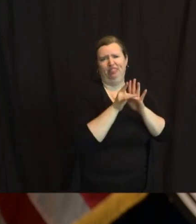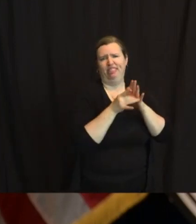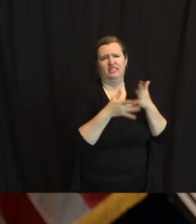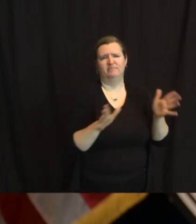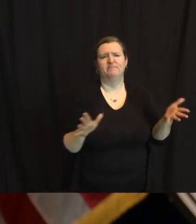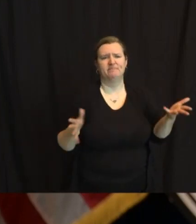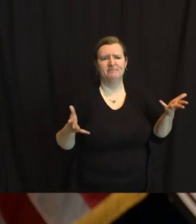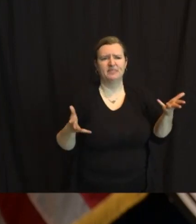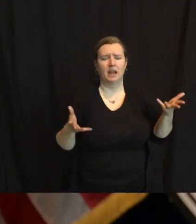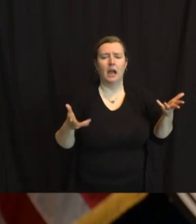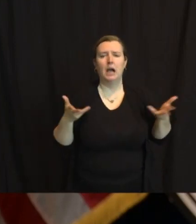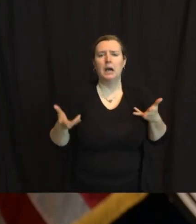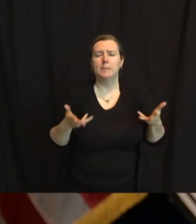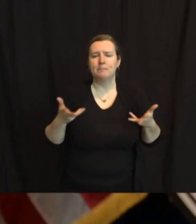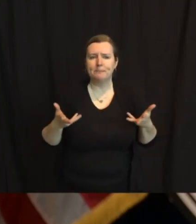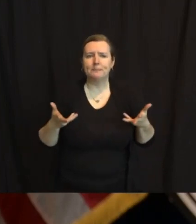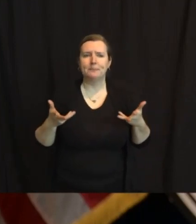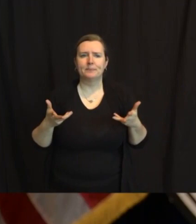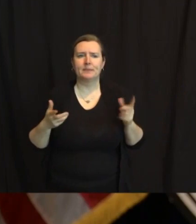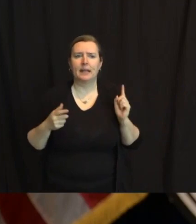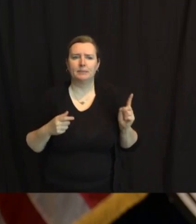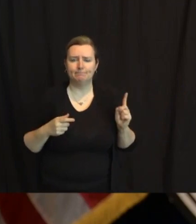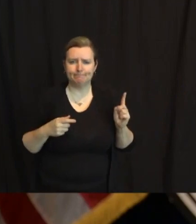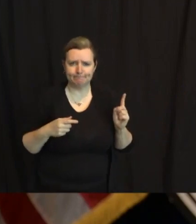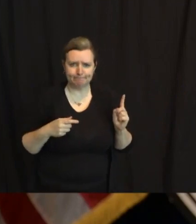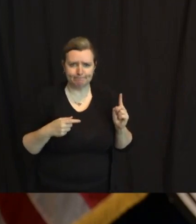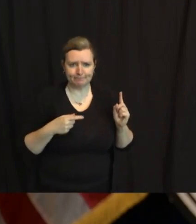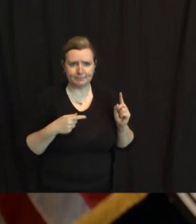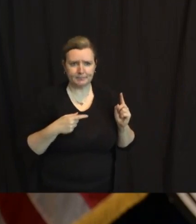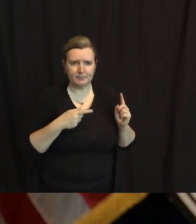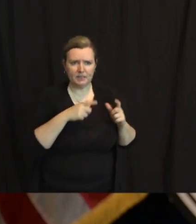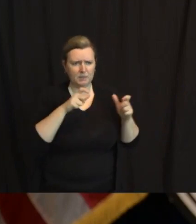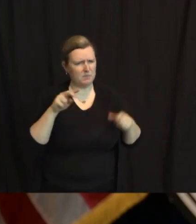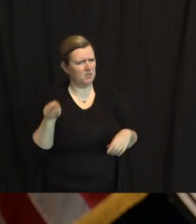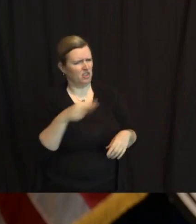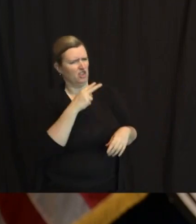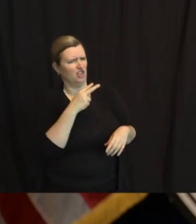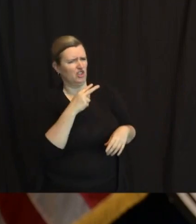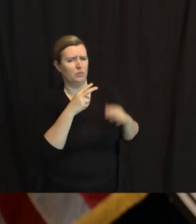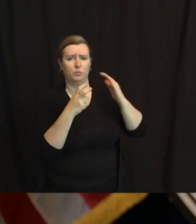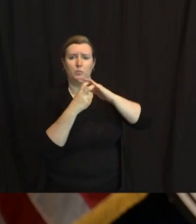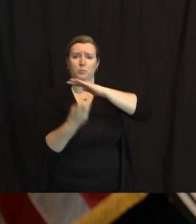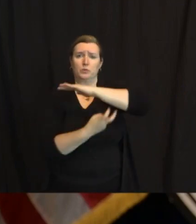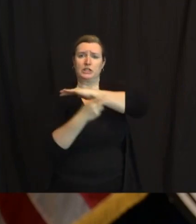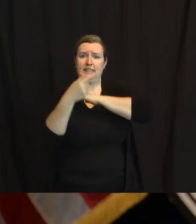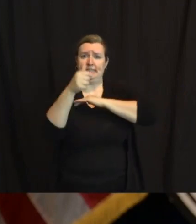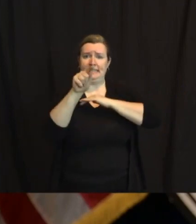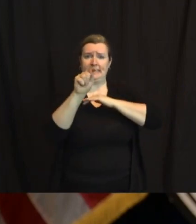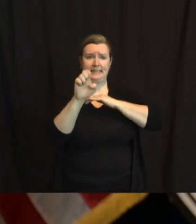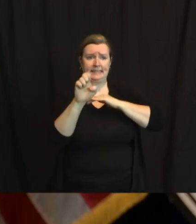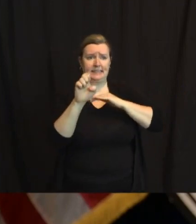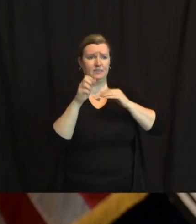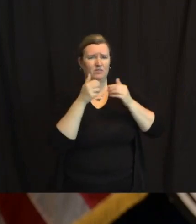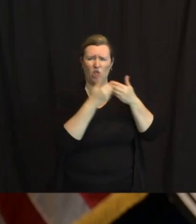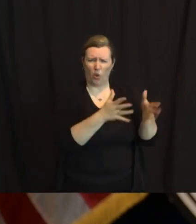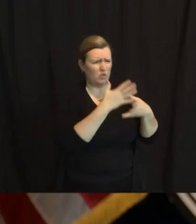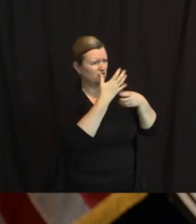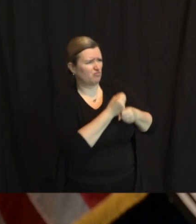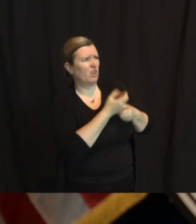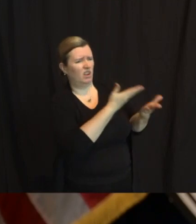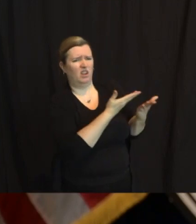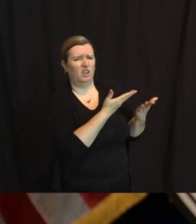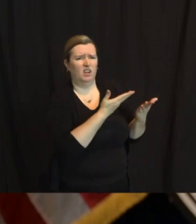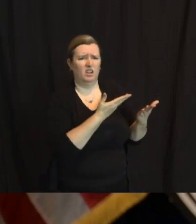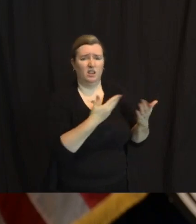that had long legs in terms of the public trust in particular. I probably got elected